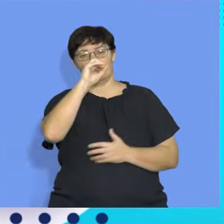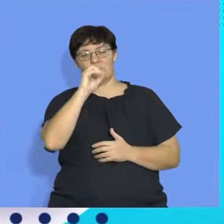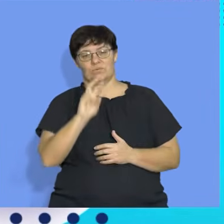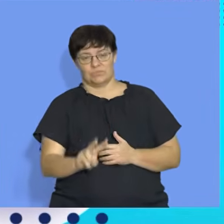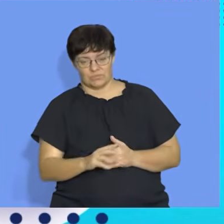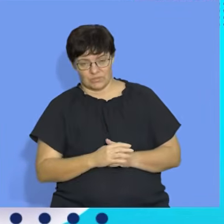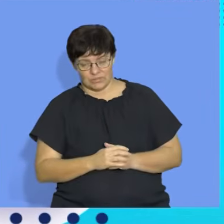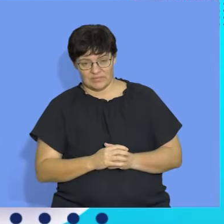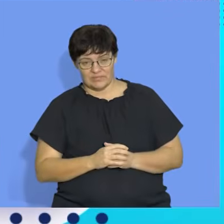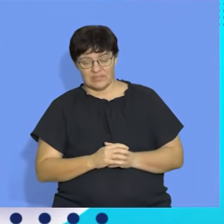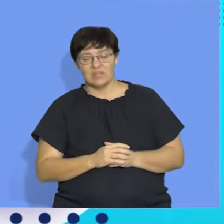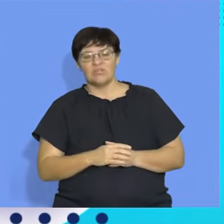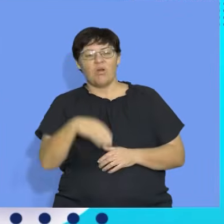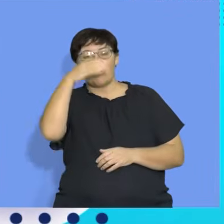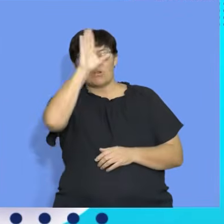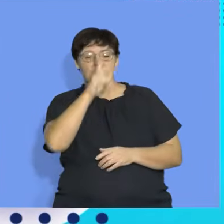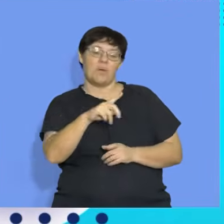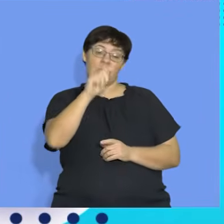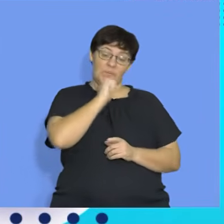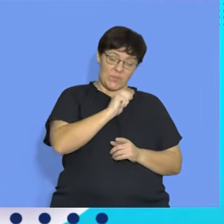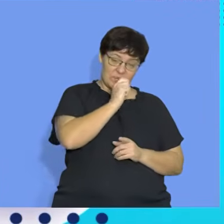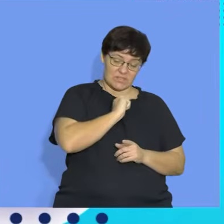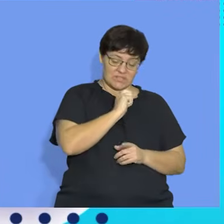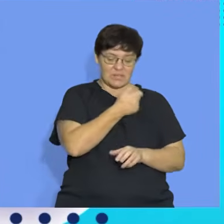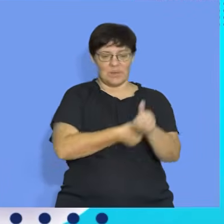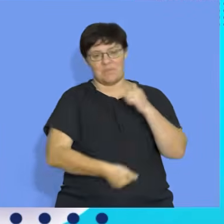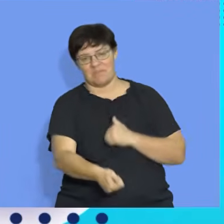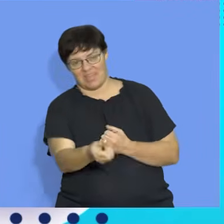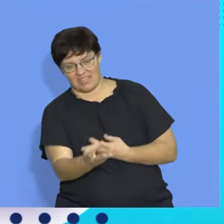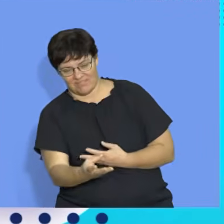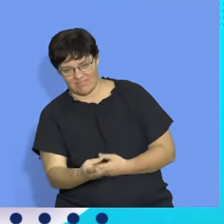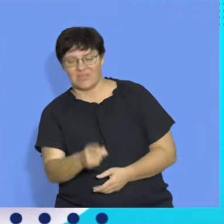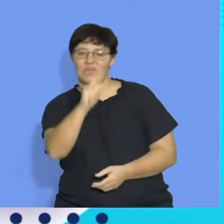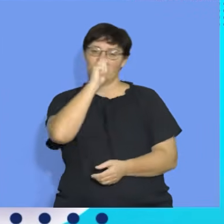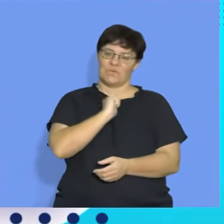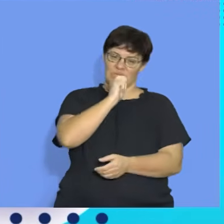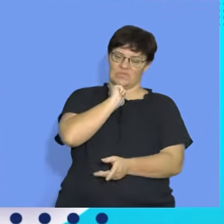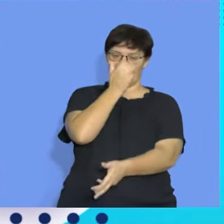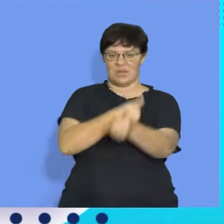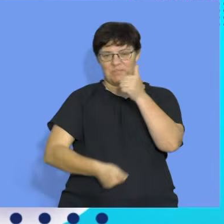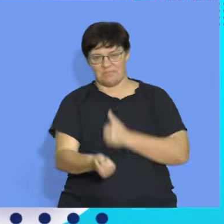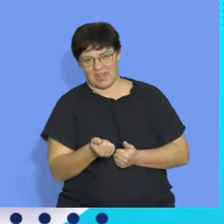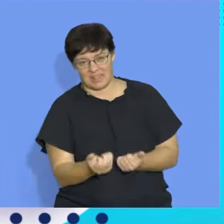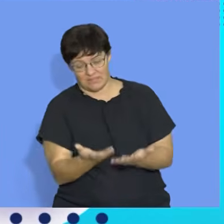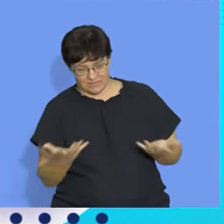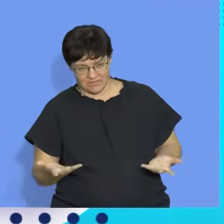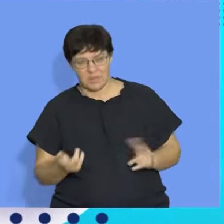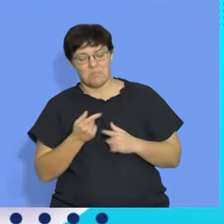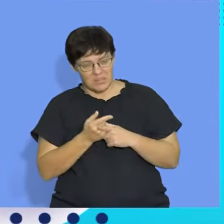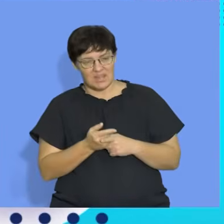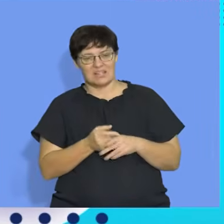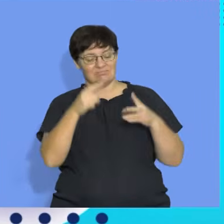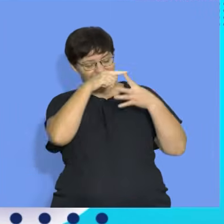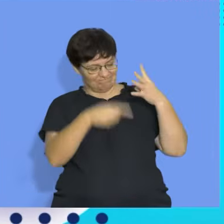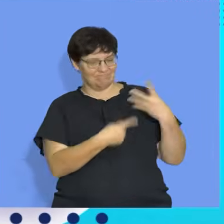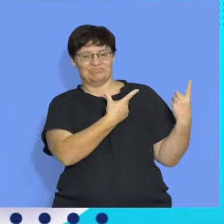So this whole concept of using, returning, using, returning. And that's what microorganisms do,